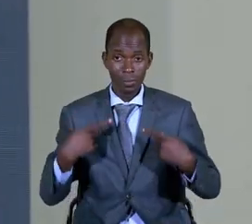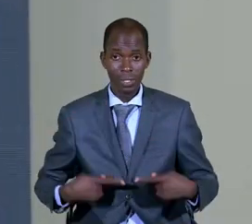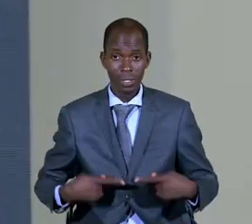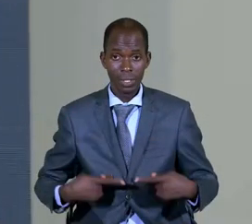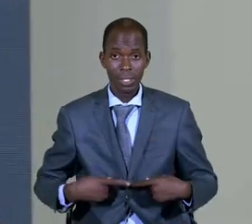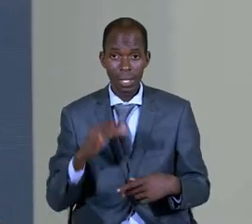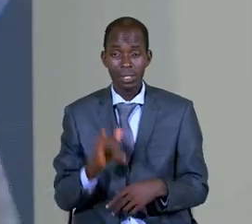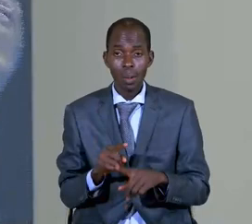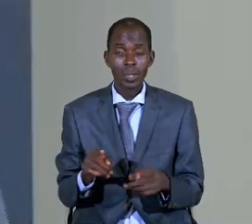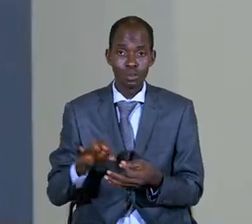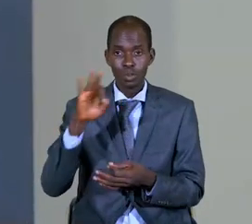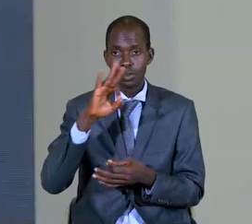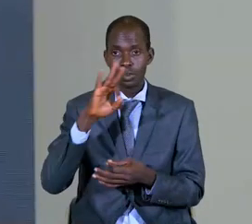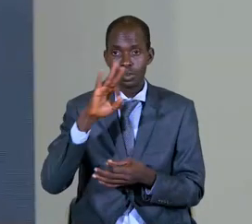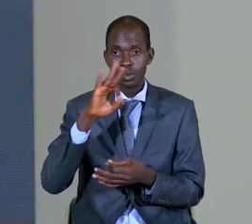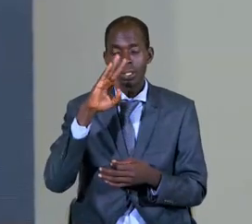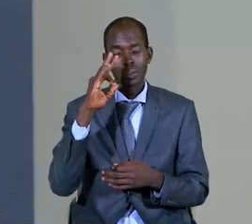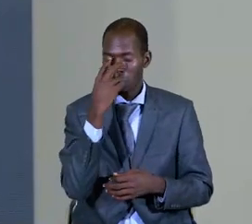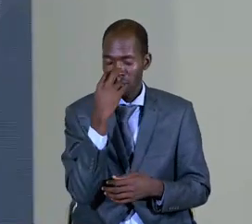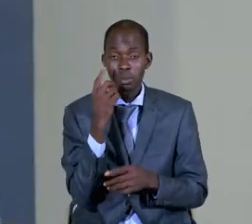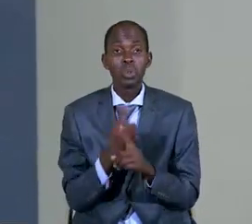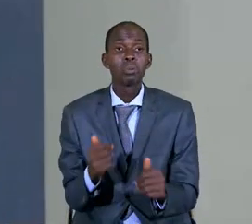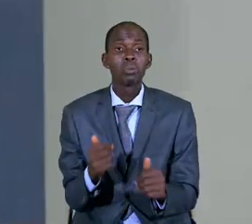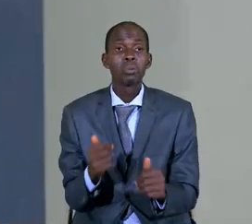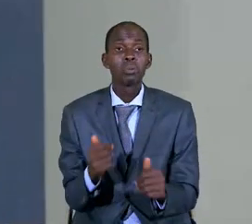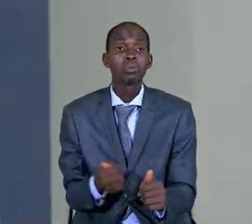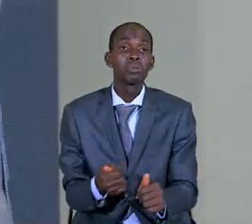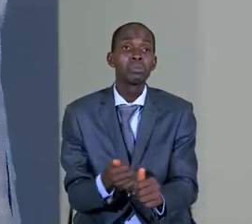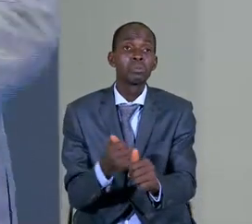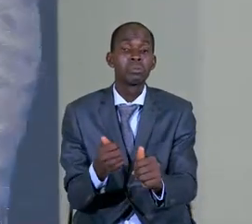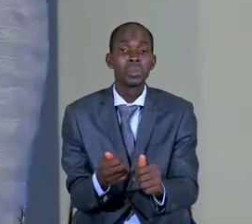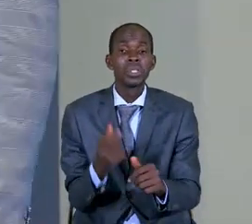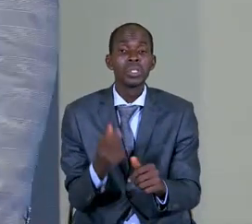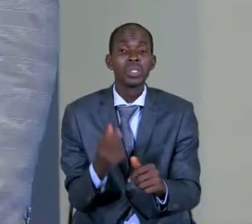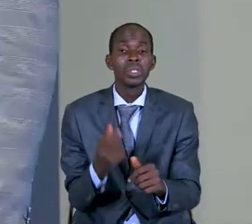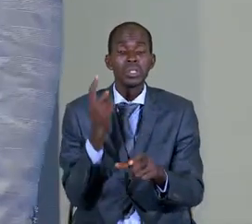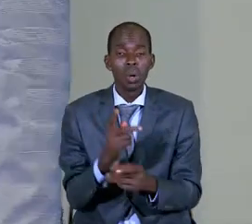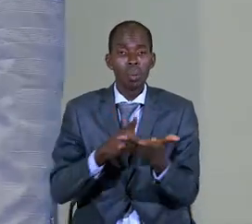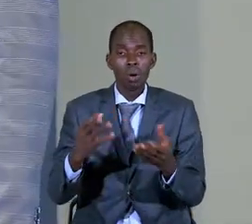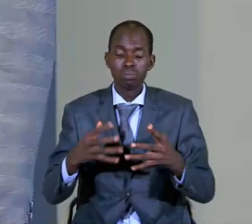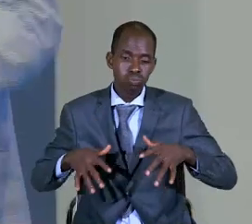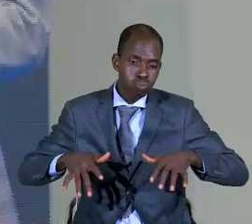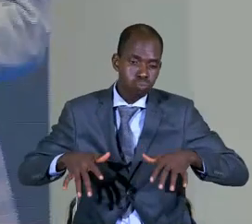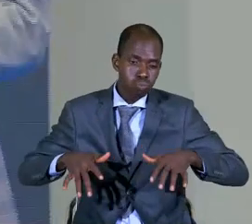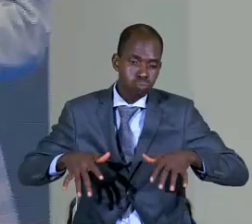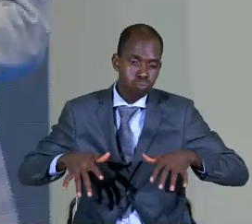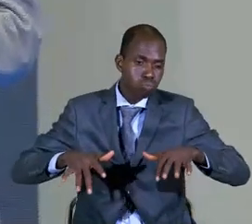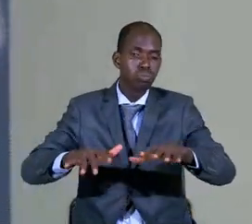blind spiritually, were just following. You are just part of the multitude, but this